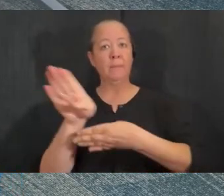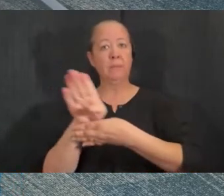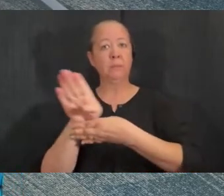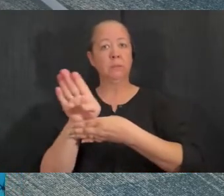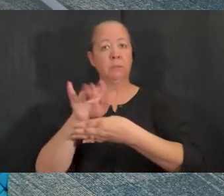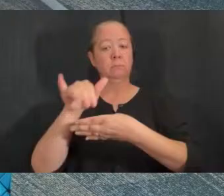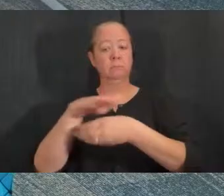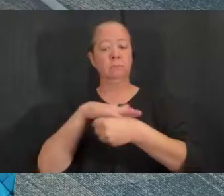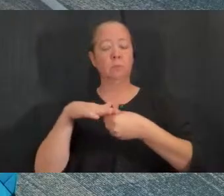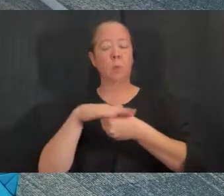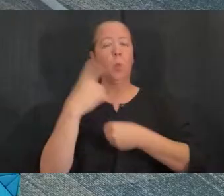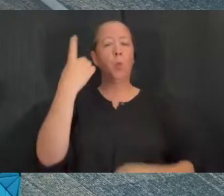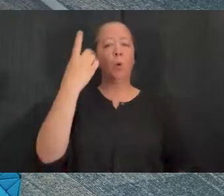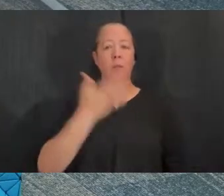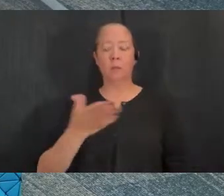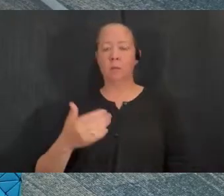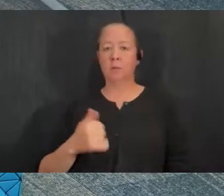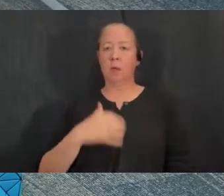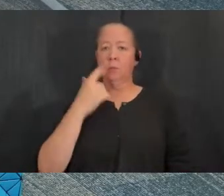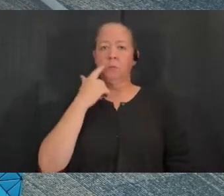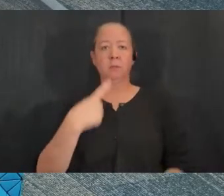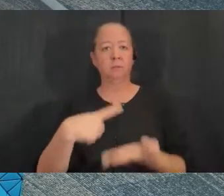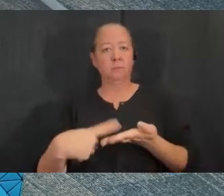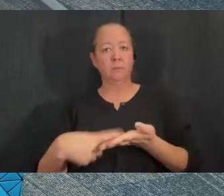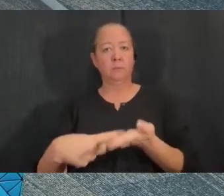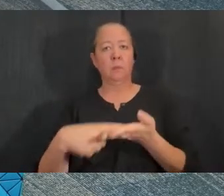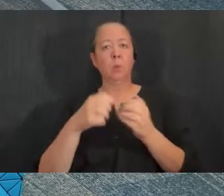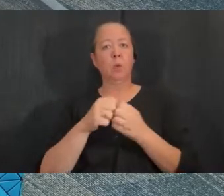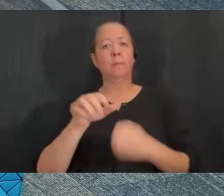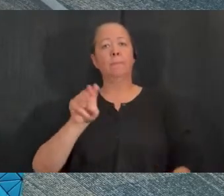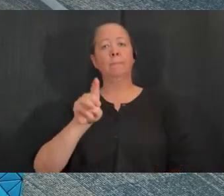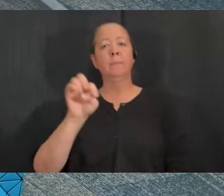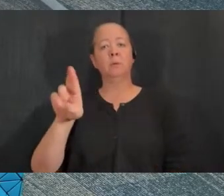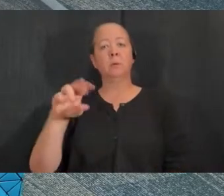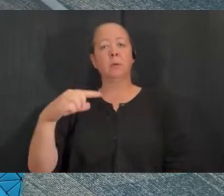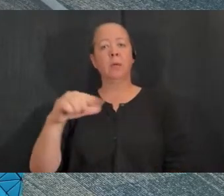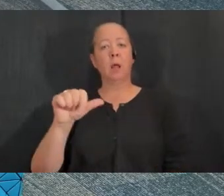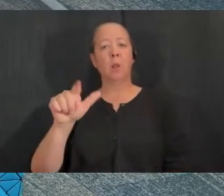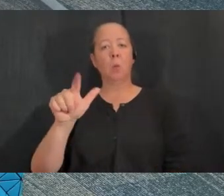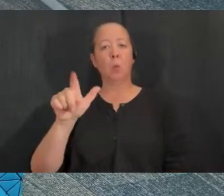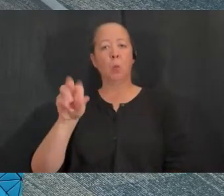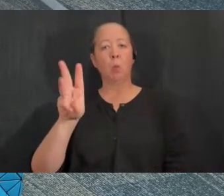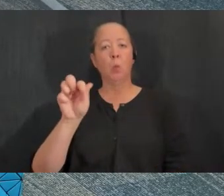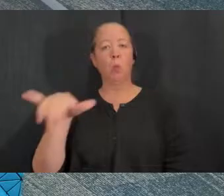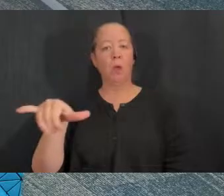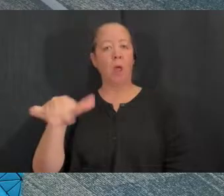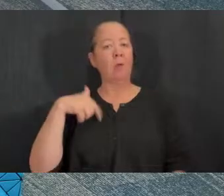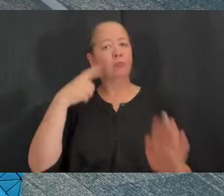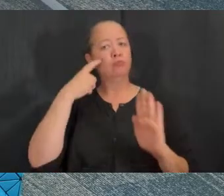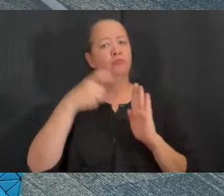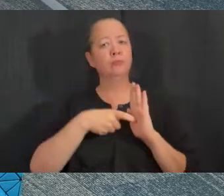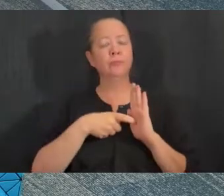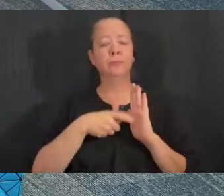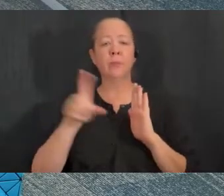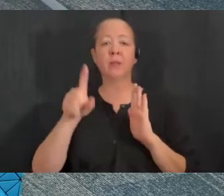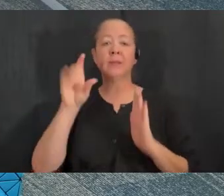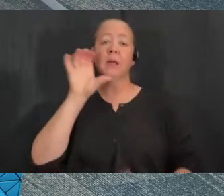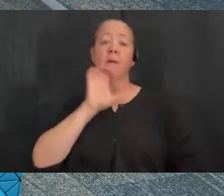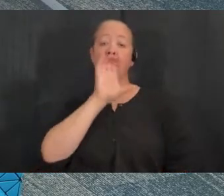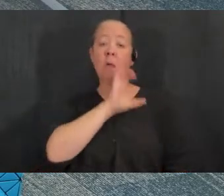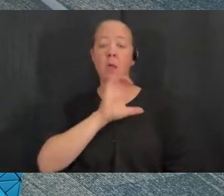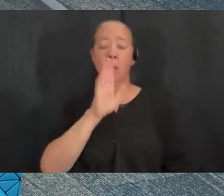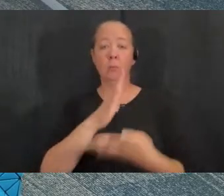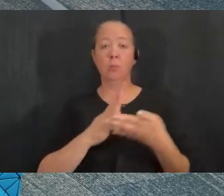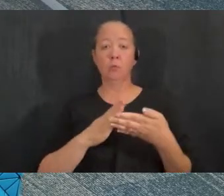things that I was talking to Mr. Galloway about is that I do have a recognition that the cafe portion of